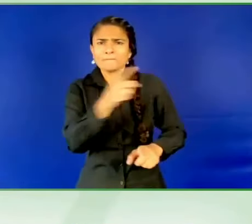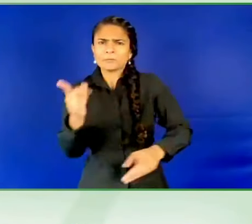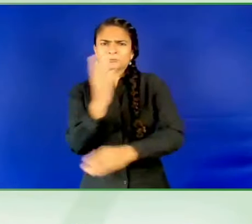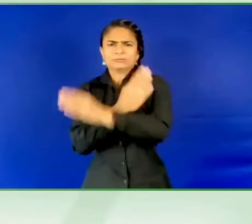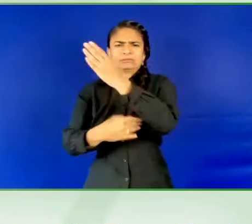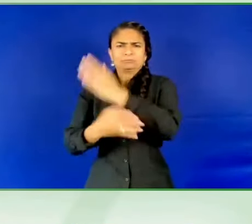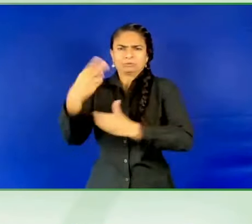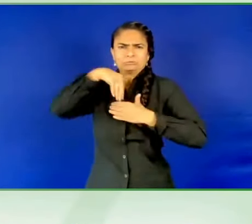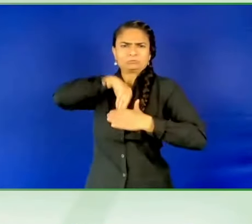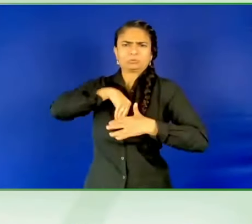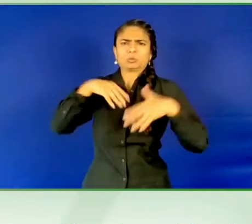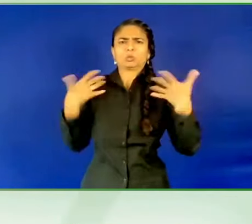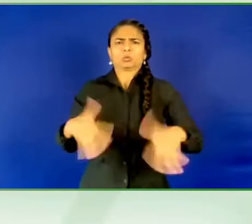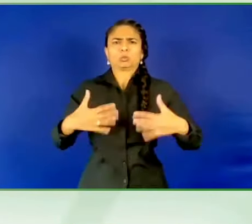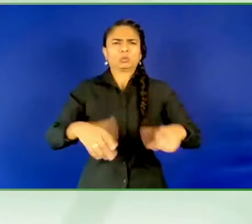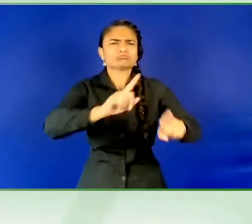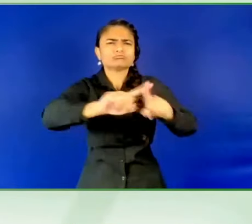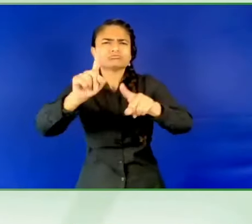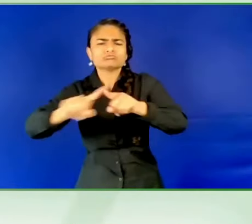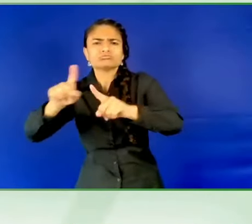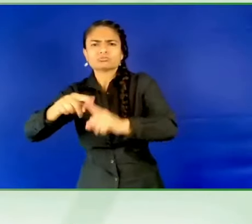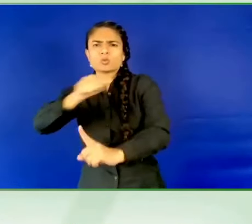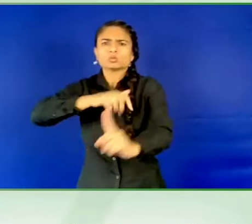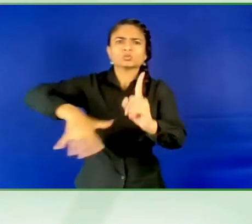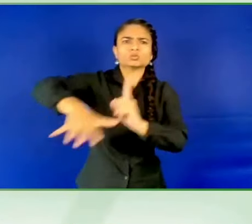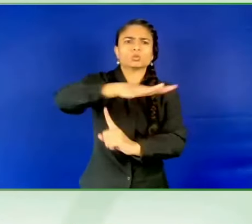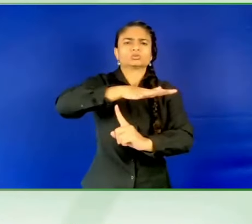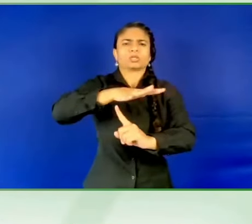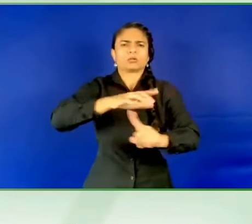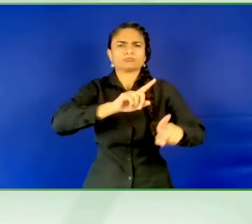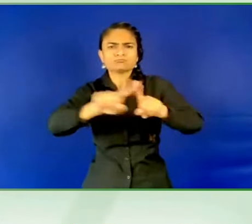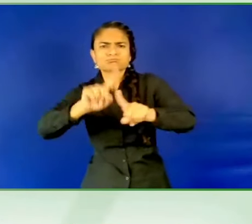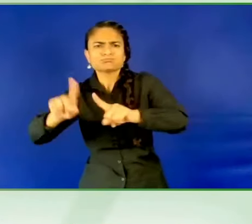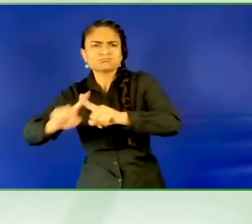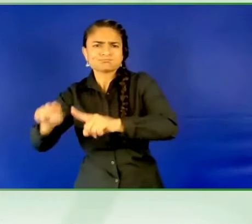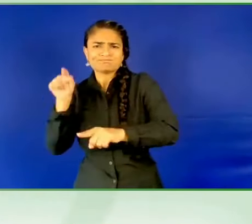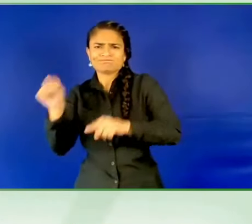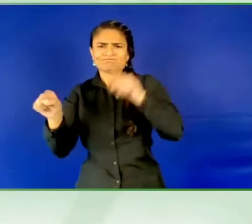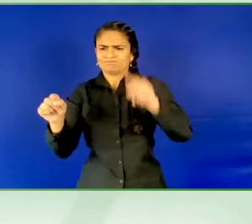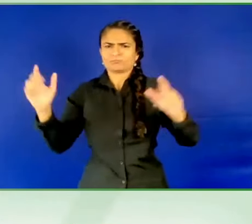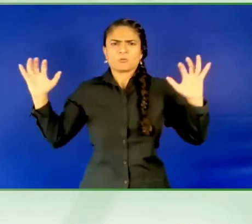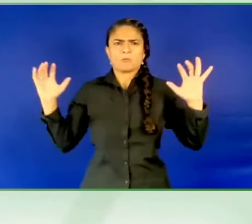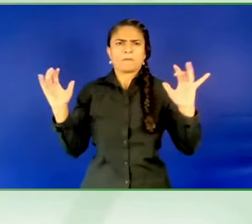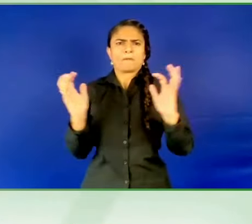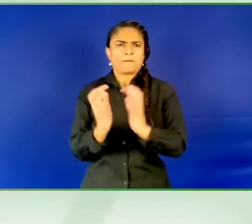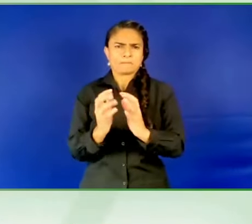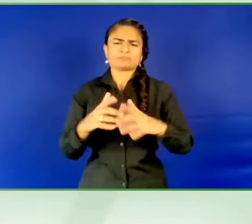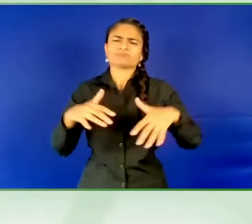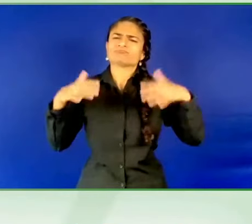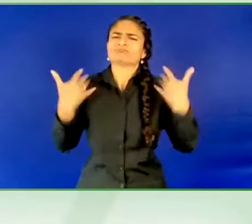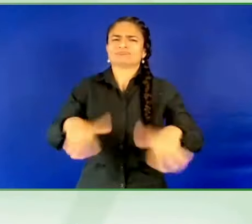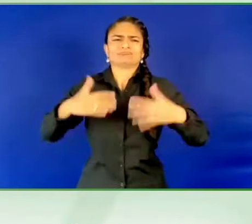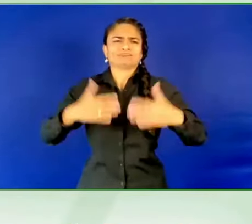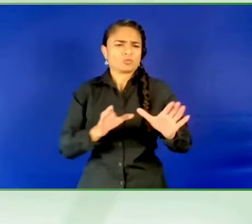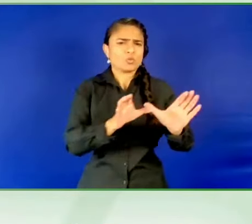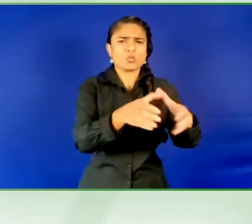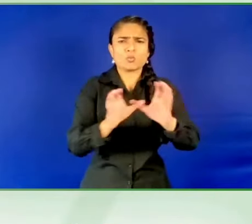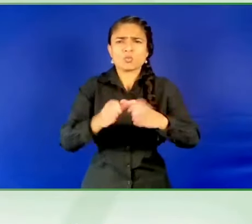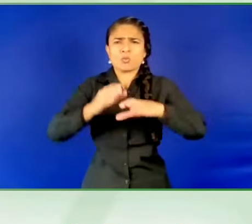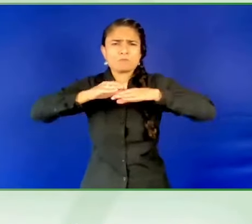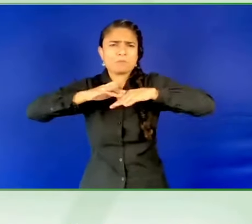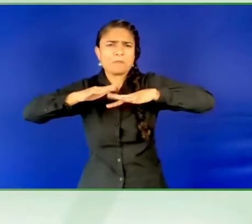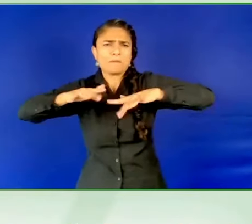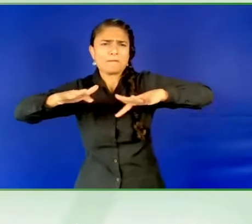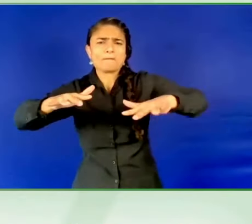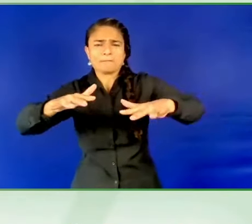really interested in make science more accessible. Next, thank you. And in this image, you can